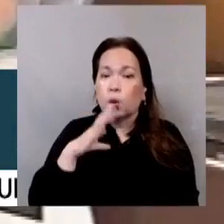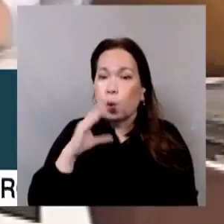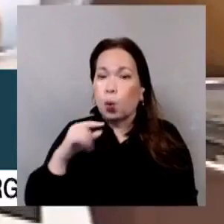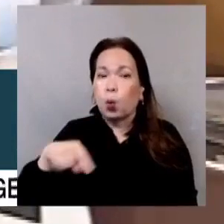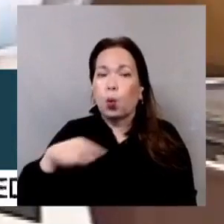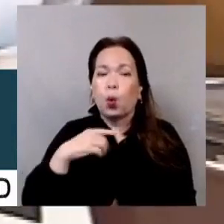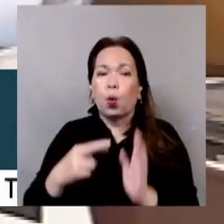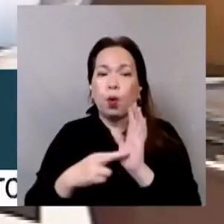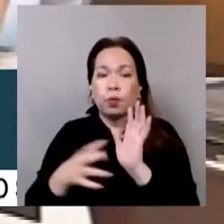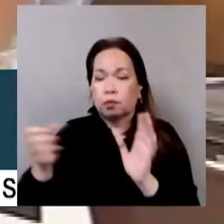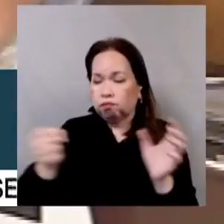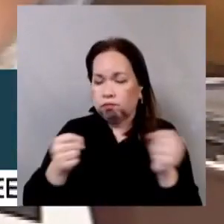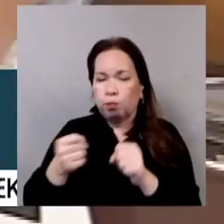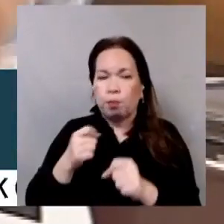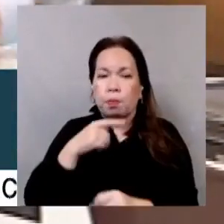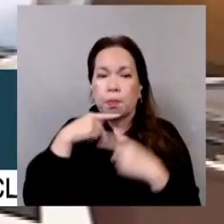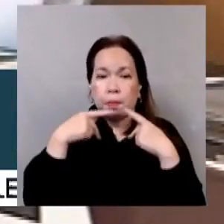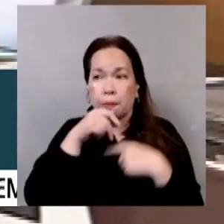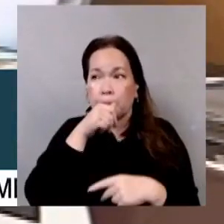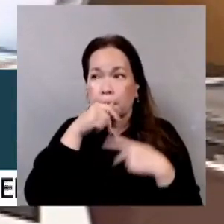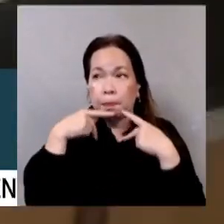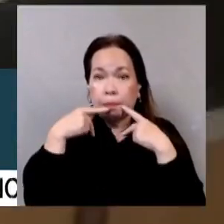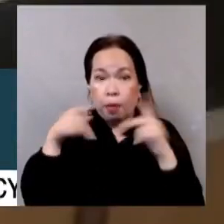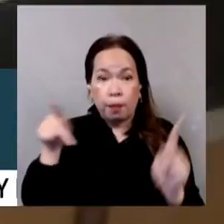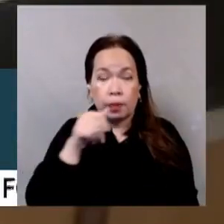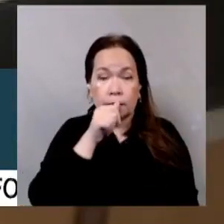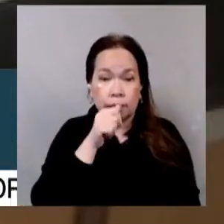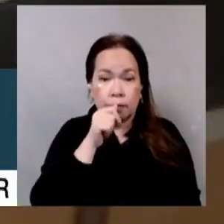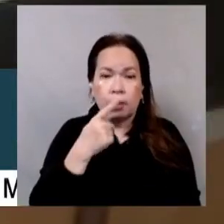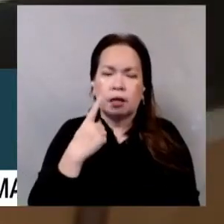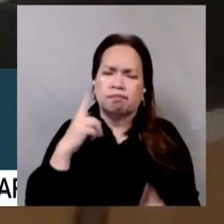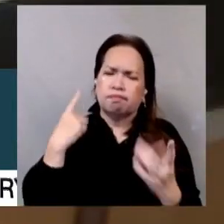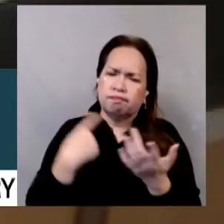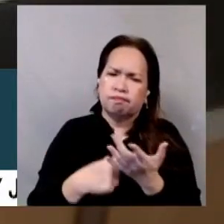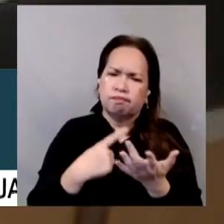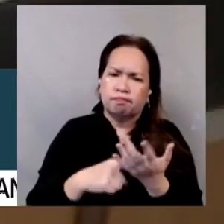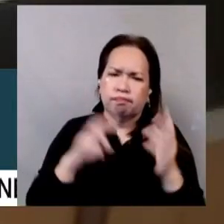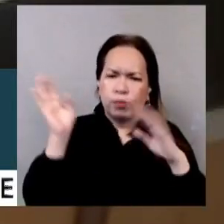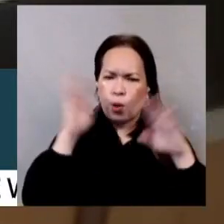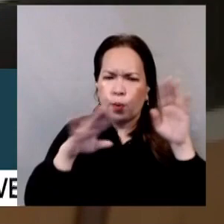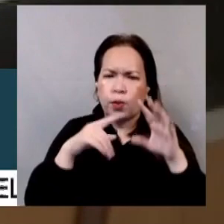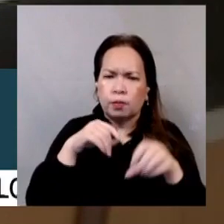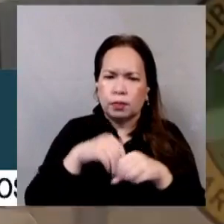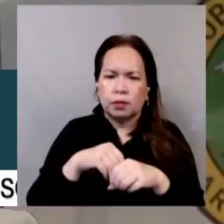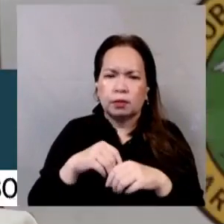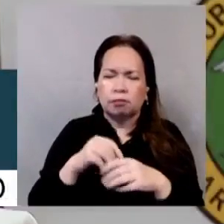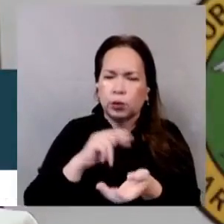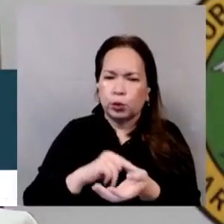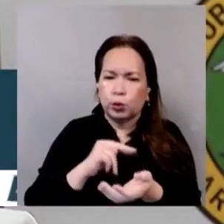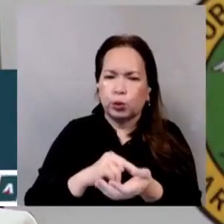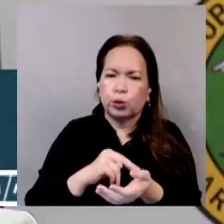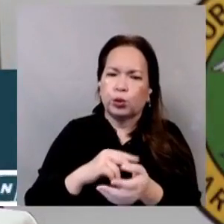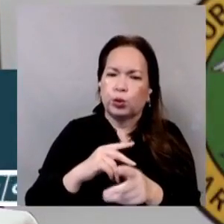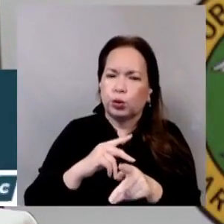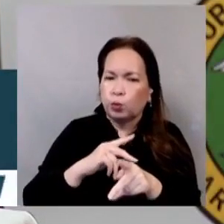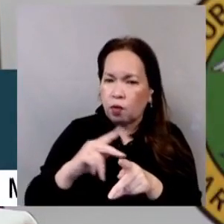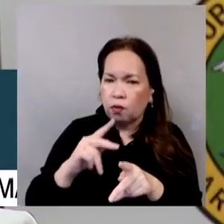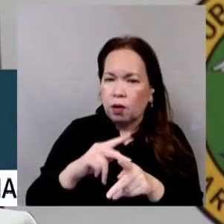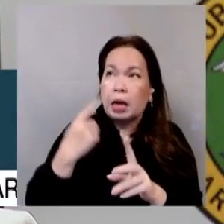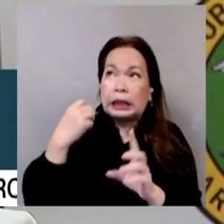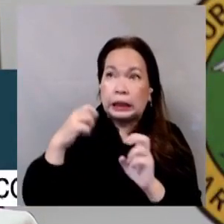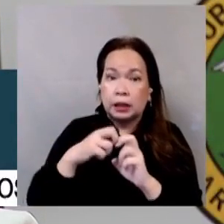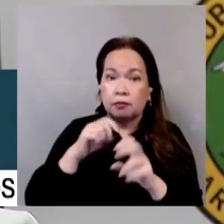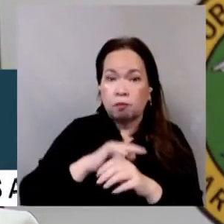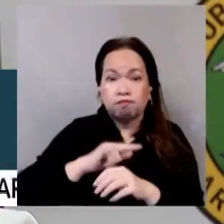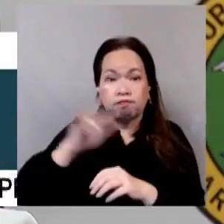private sector and is expected to tackle issues facing the nursing profession, including migration. We'll get the heads of the